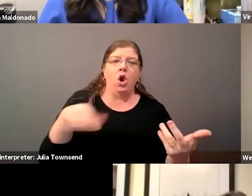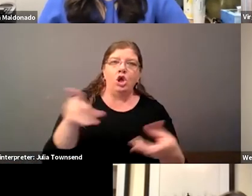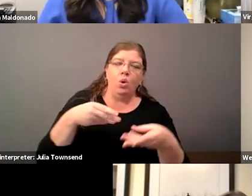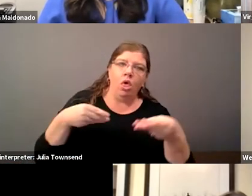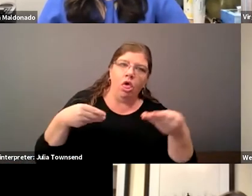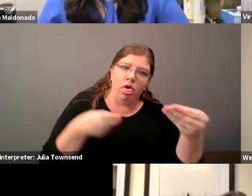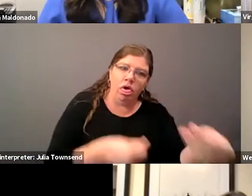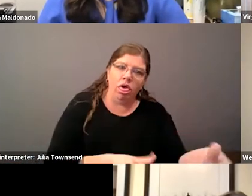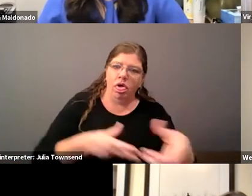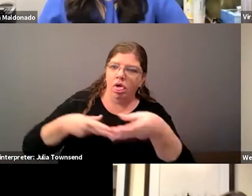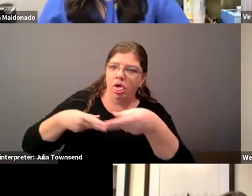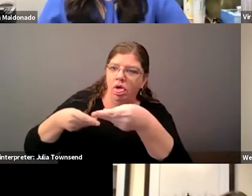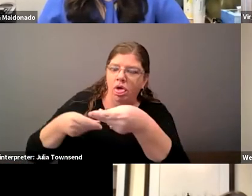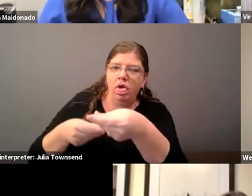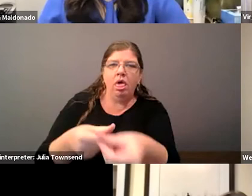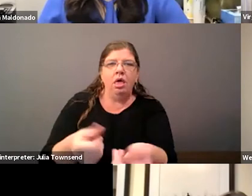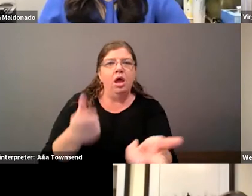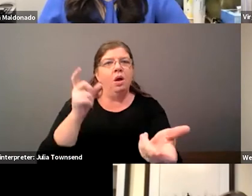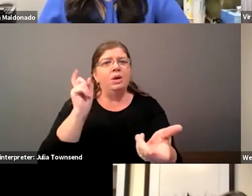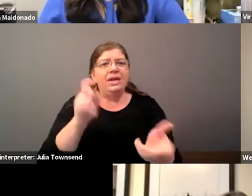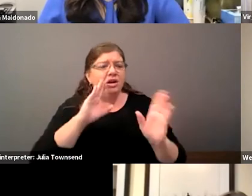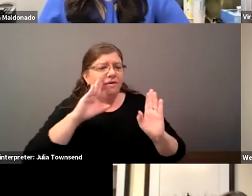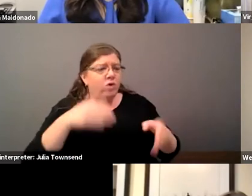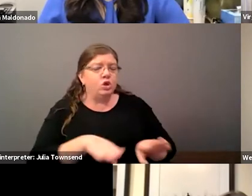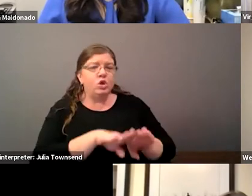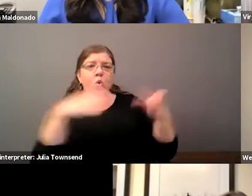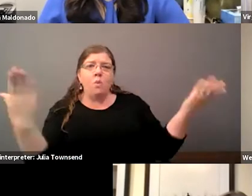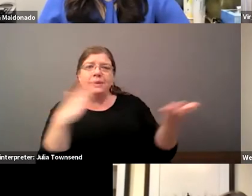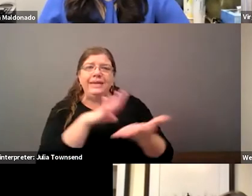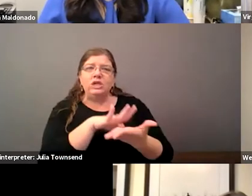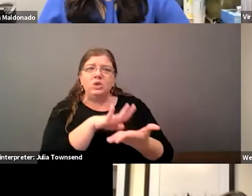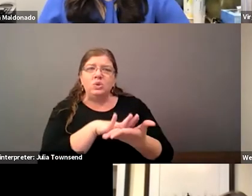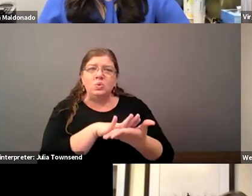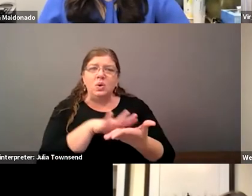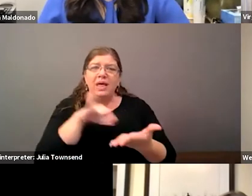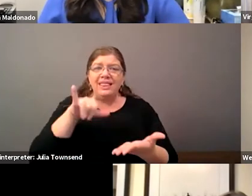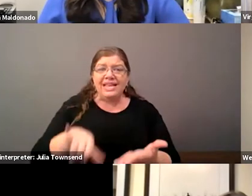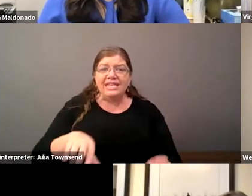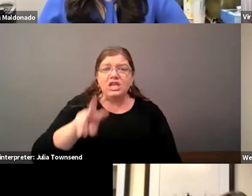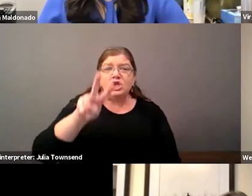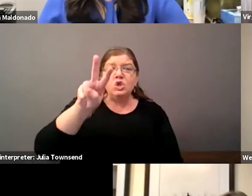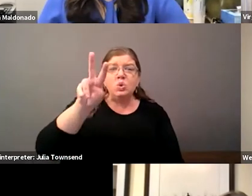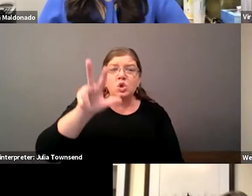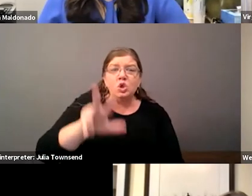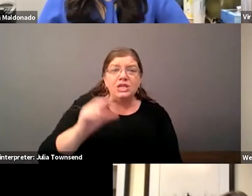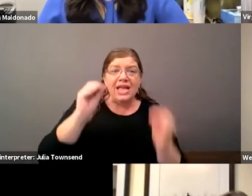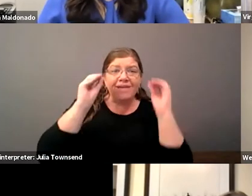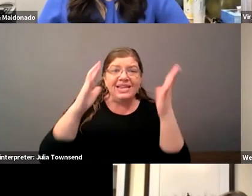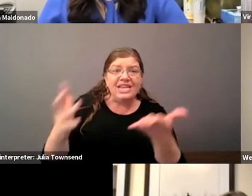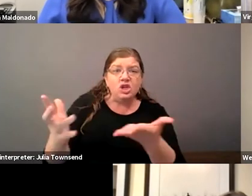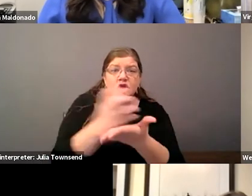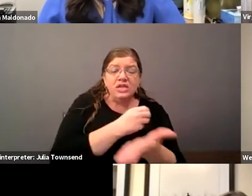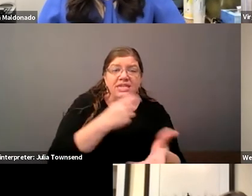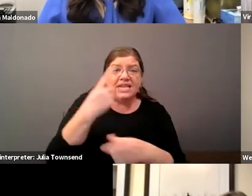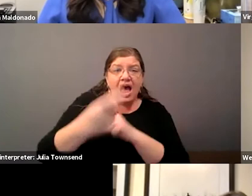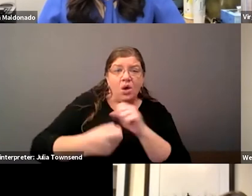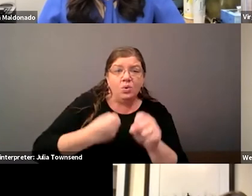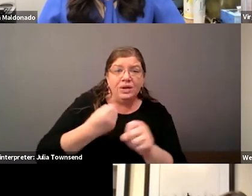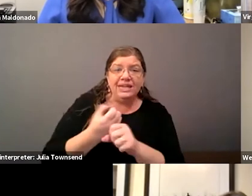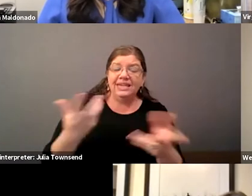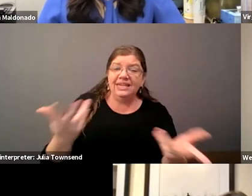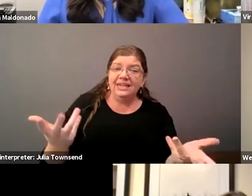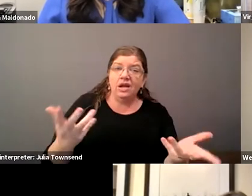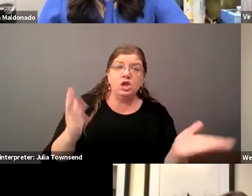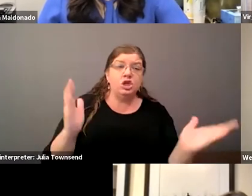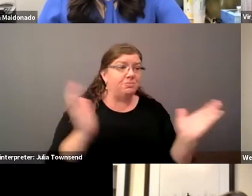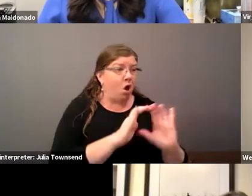money when you need to reopen the schools and this is two-thirds of a teacher's salary we know you're going to have to we're going to have smaller class